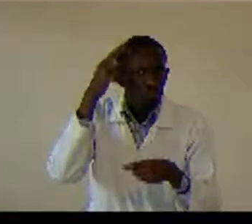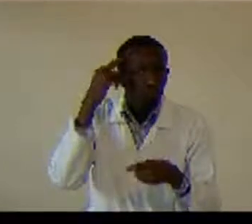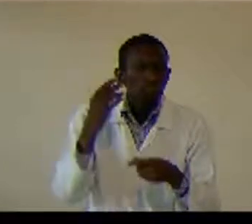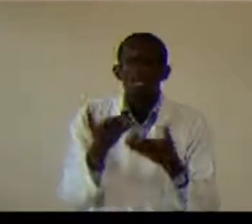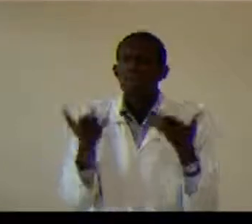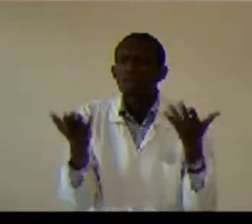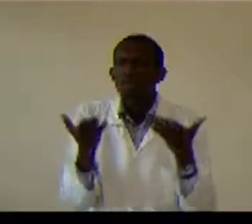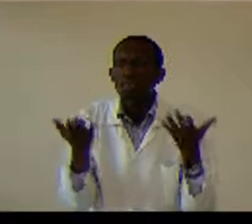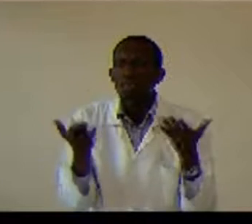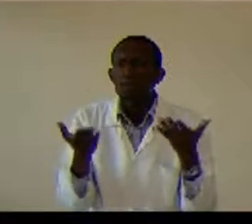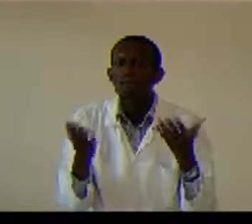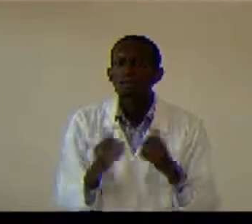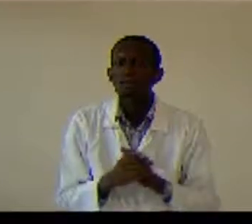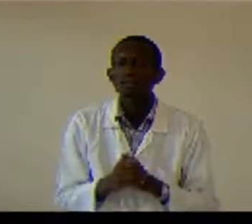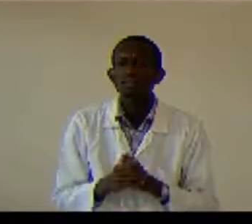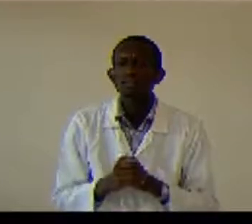put